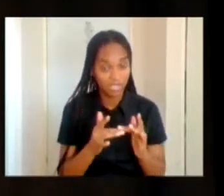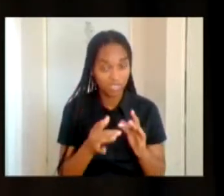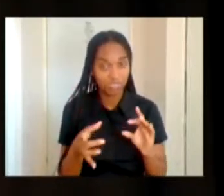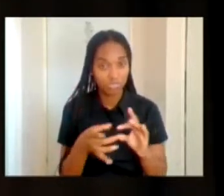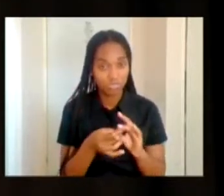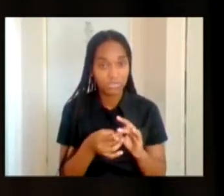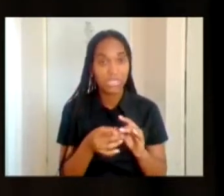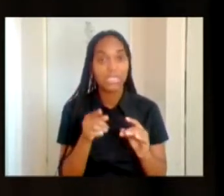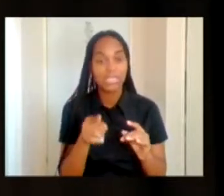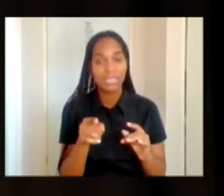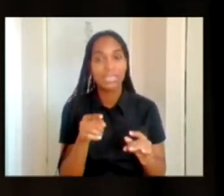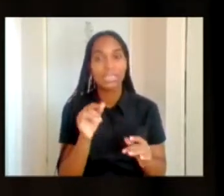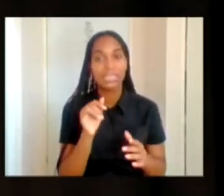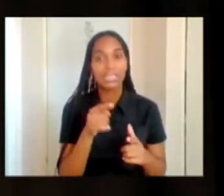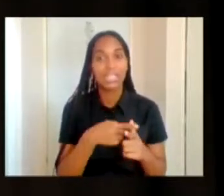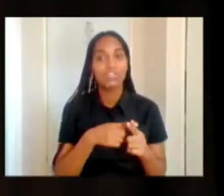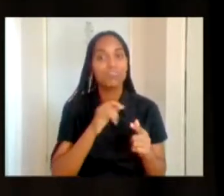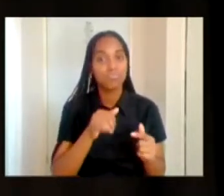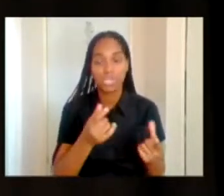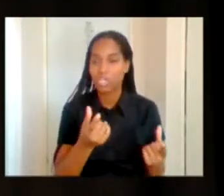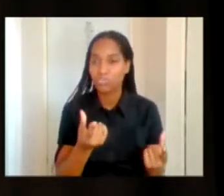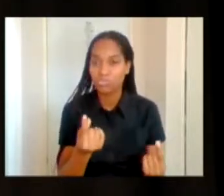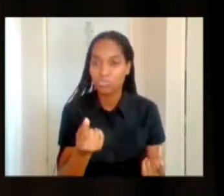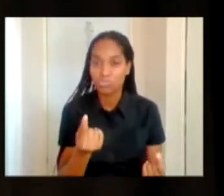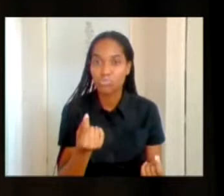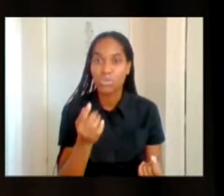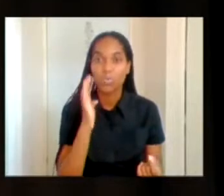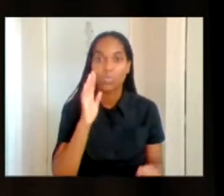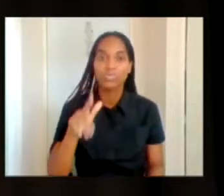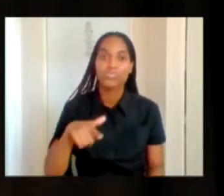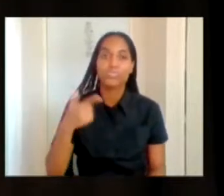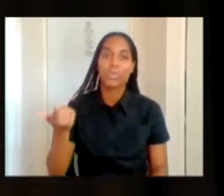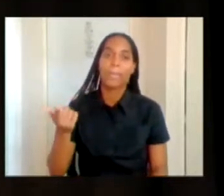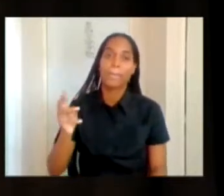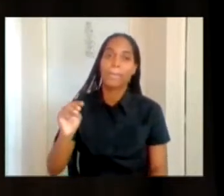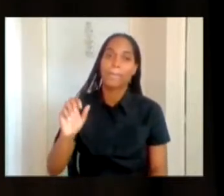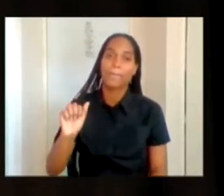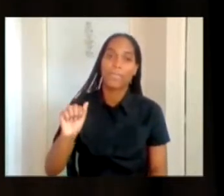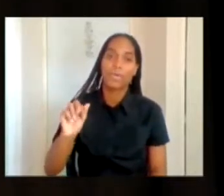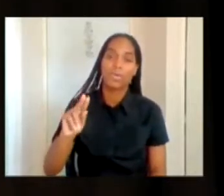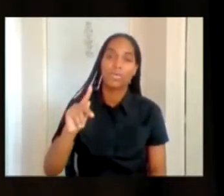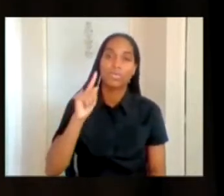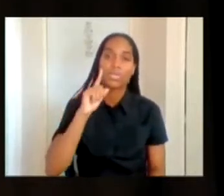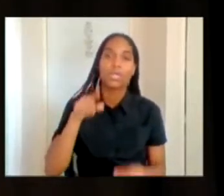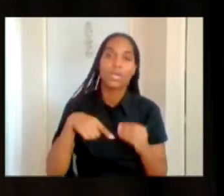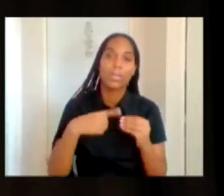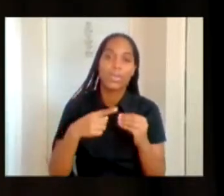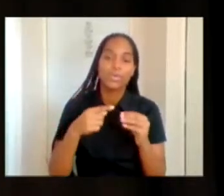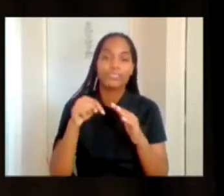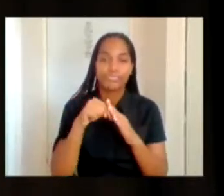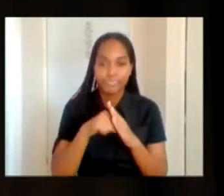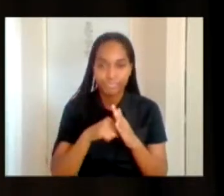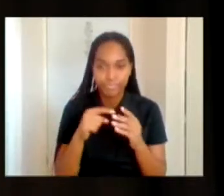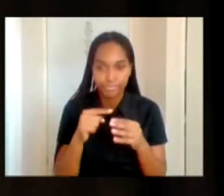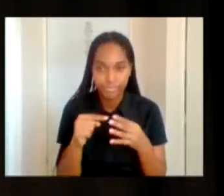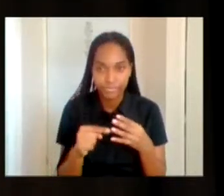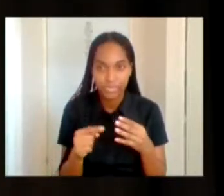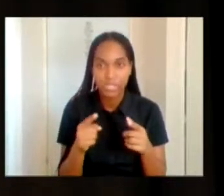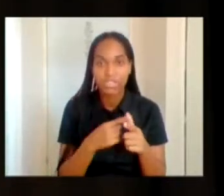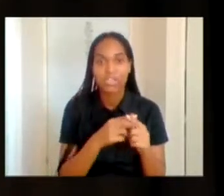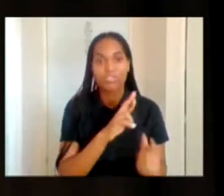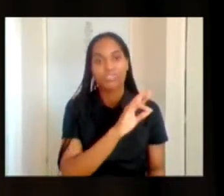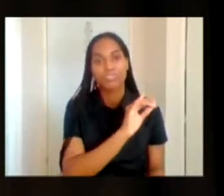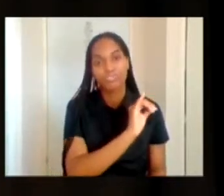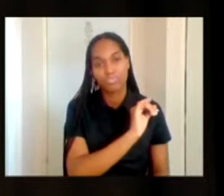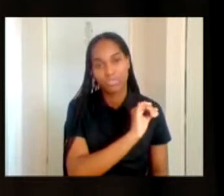is the type of thing that you can do. So I will turn it over to Mark, who's going to talk about the nuts and bolts, and then to Raj, who's going to talk about some of